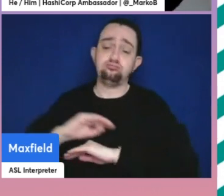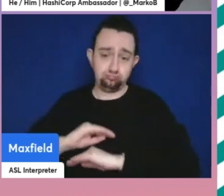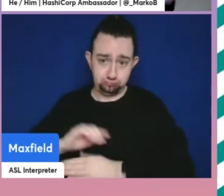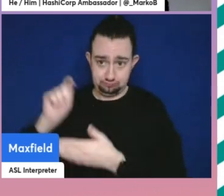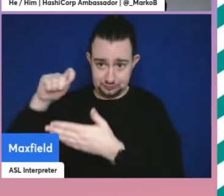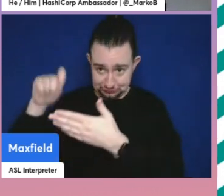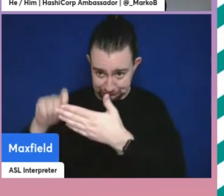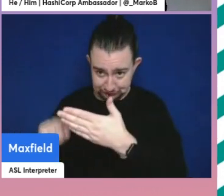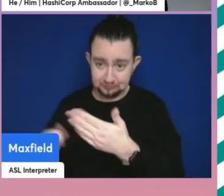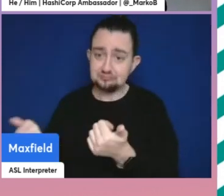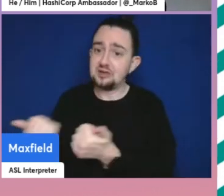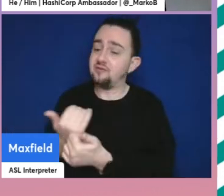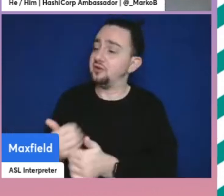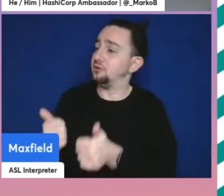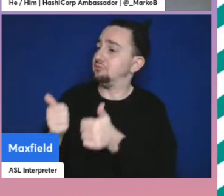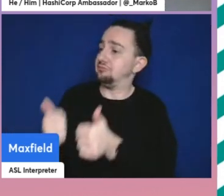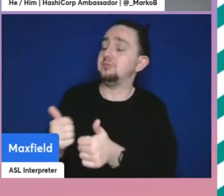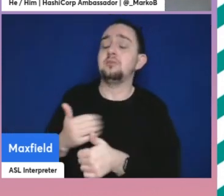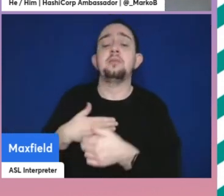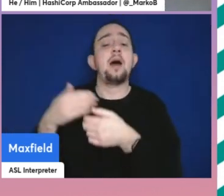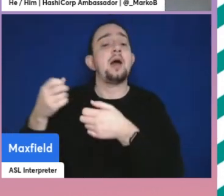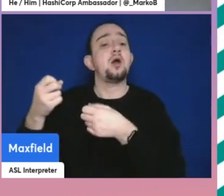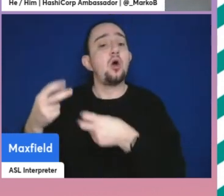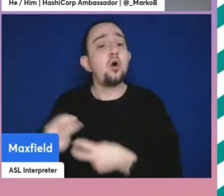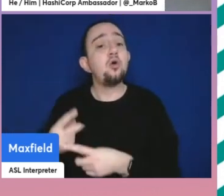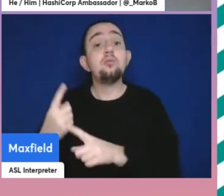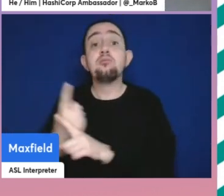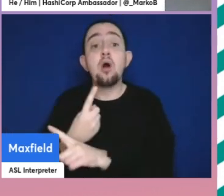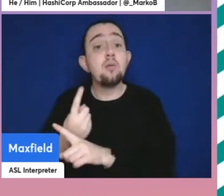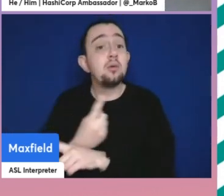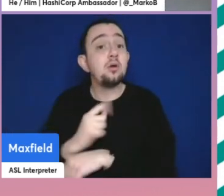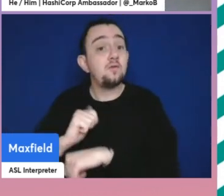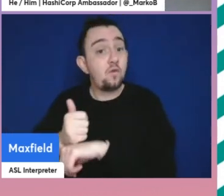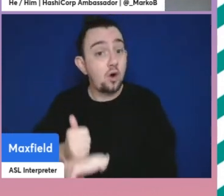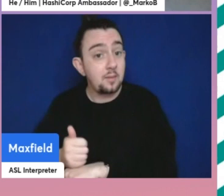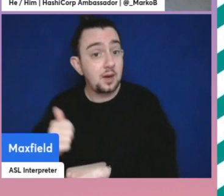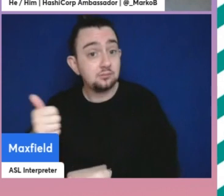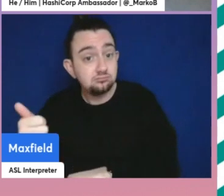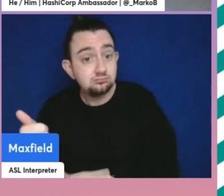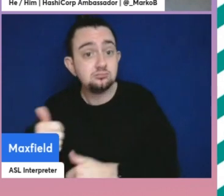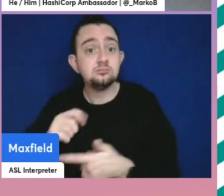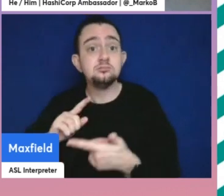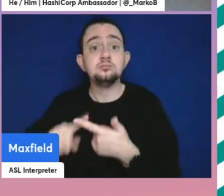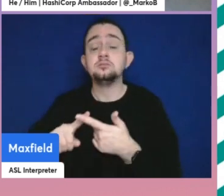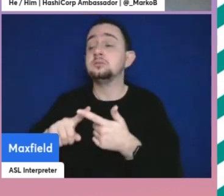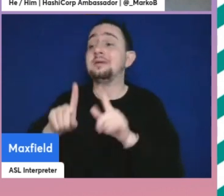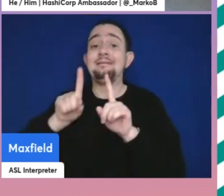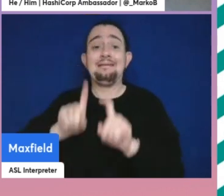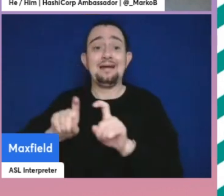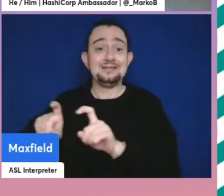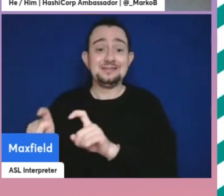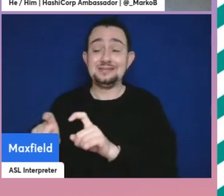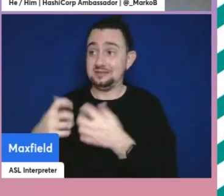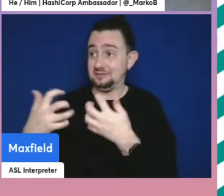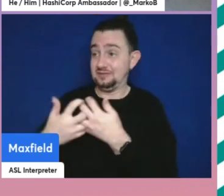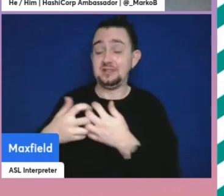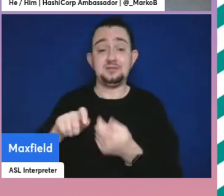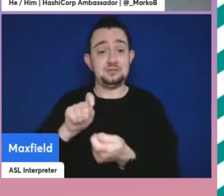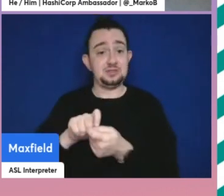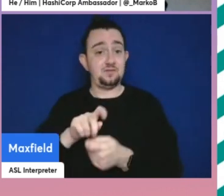like, is my code properly formatted? Is my code, tested, adhering to specific policies and things like